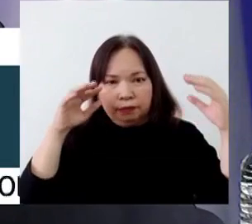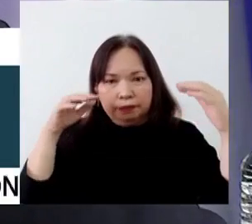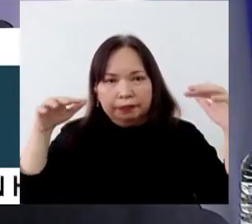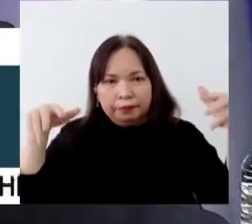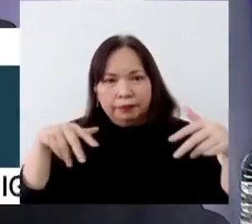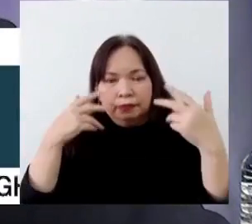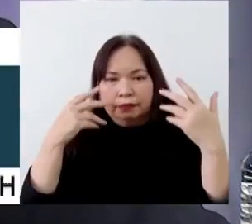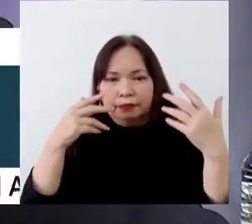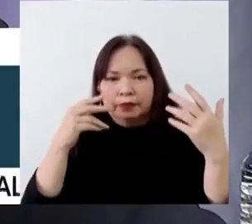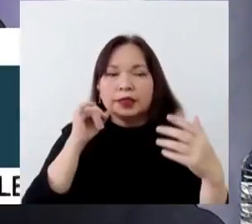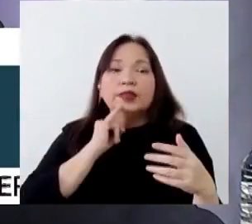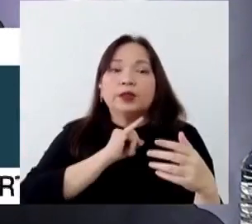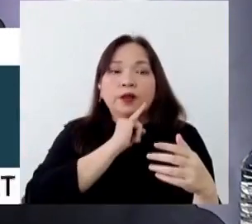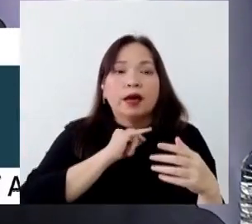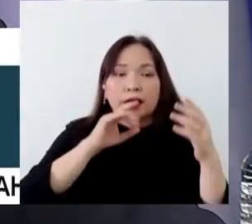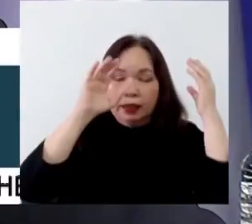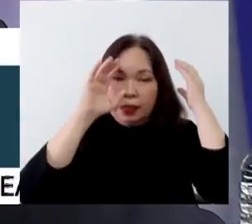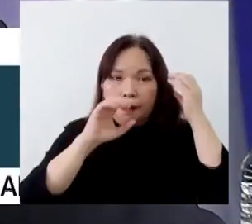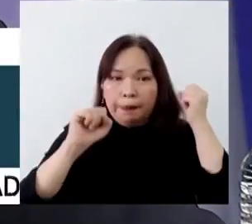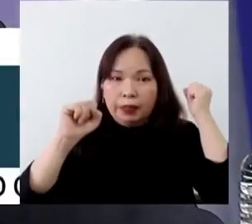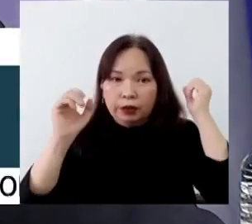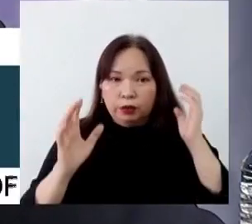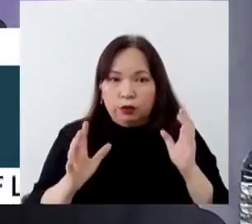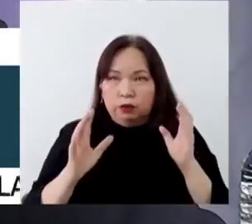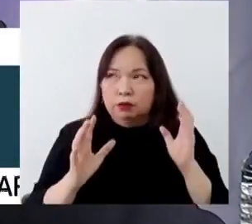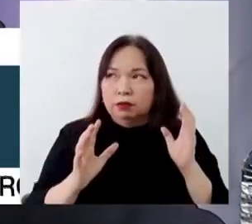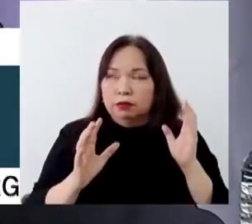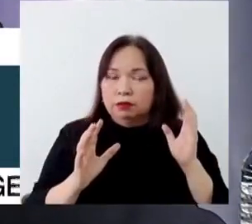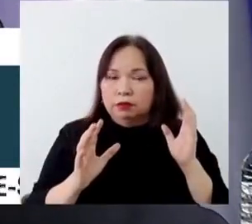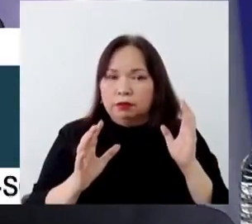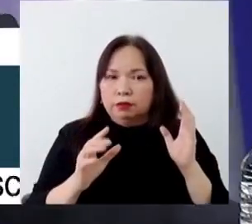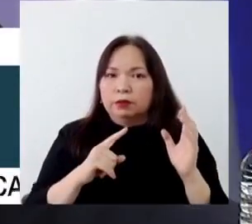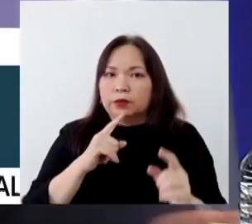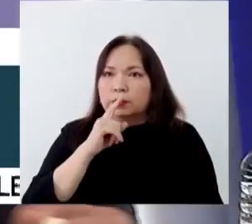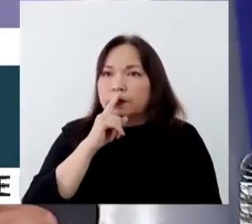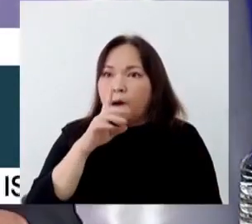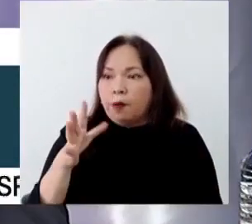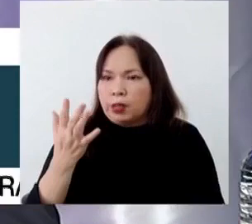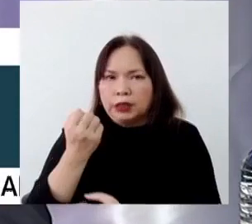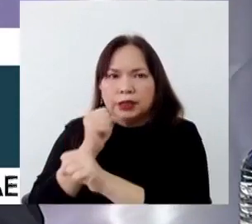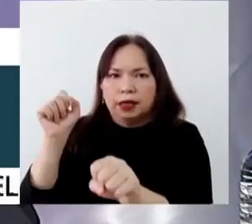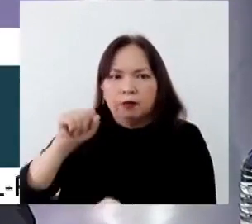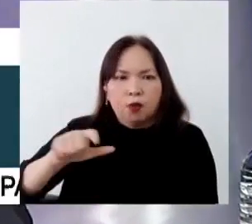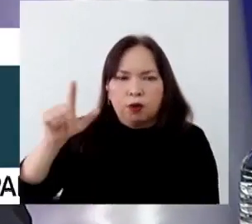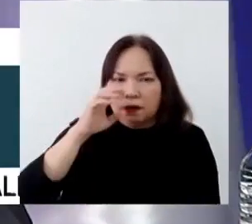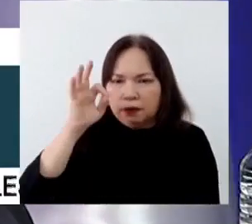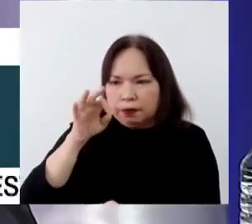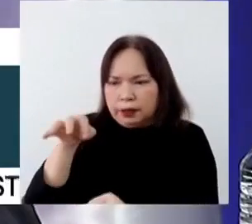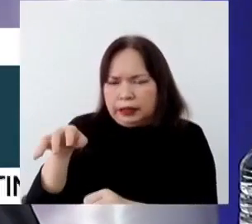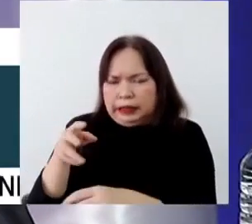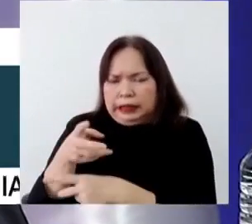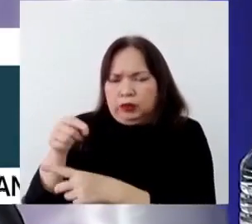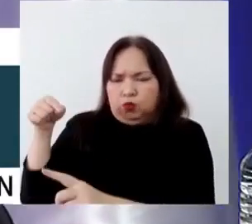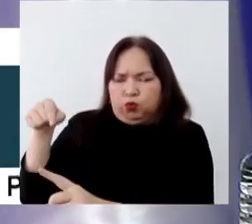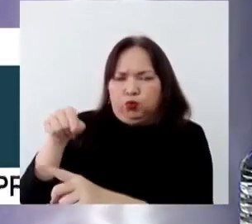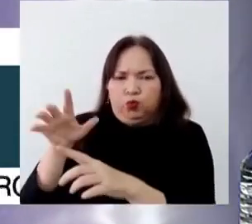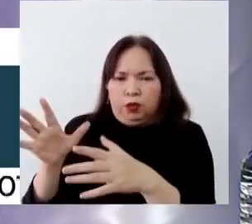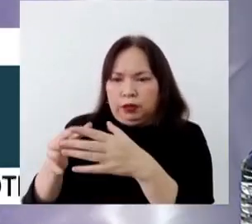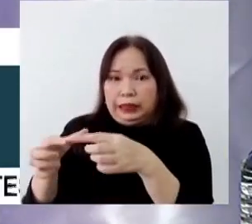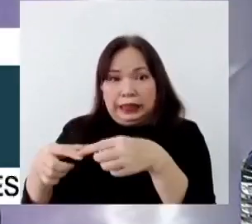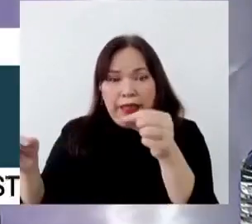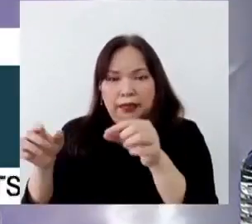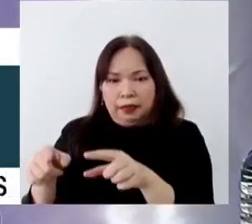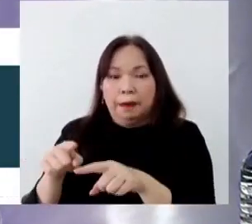has promised that no civilians are being targeted. Nevertheless, if Israel, as they say,